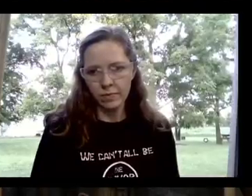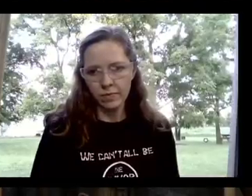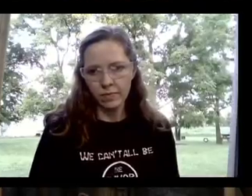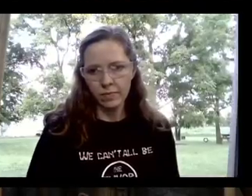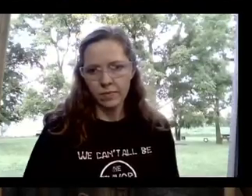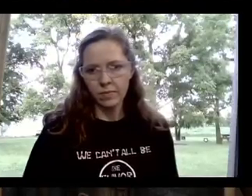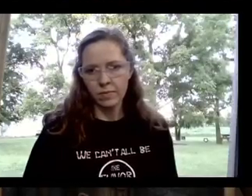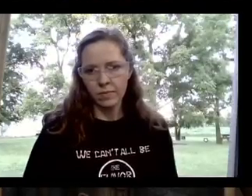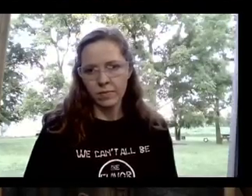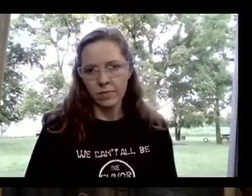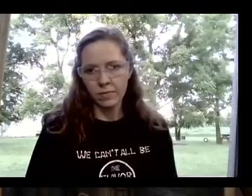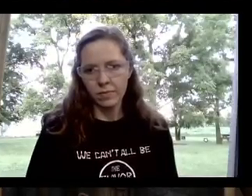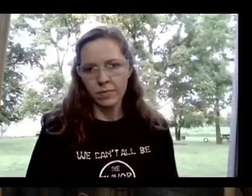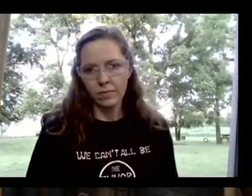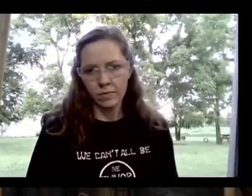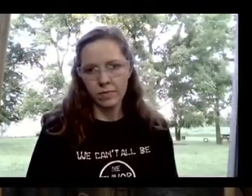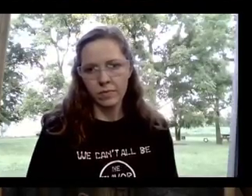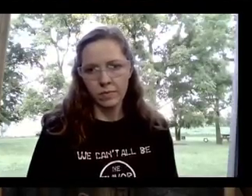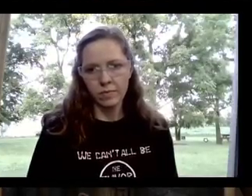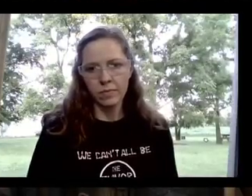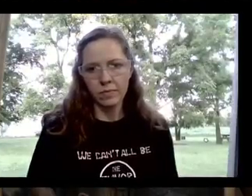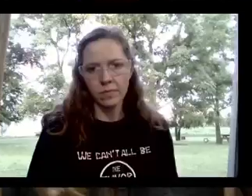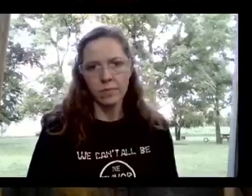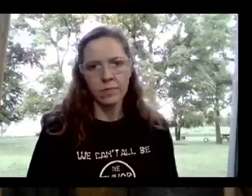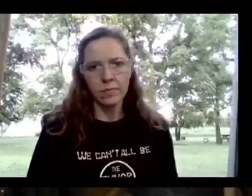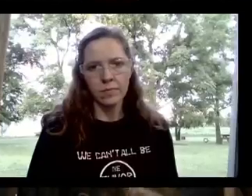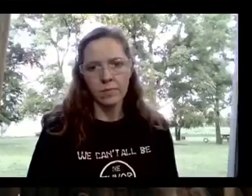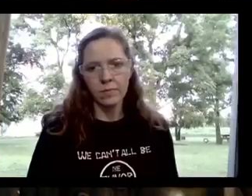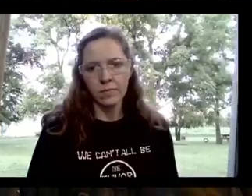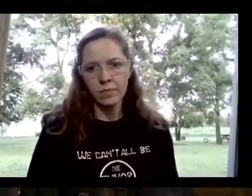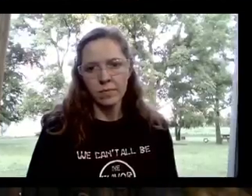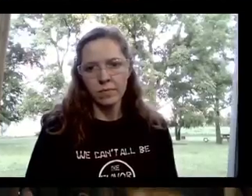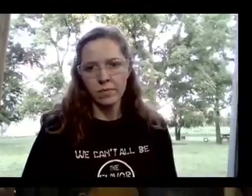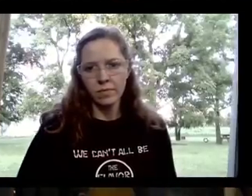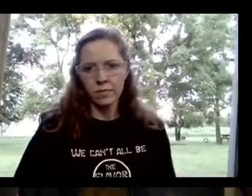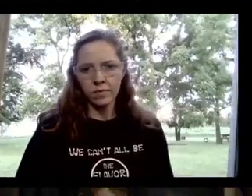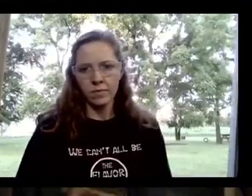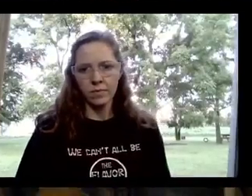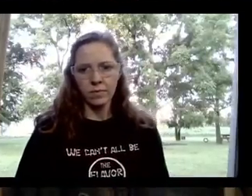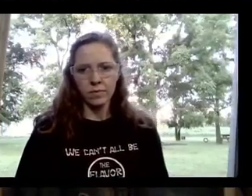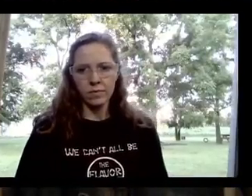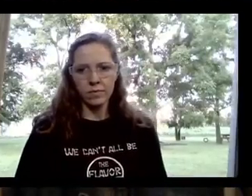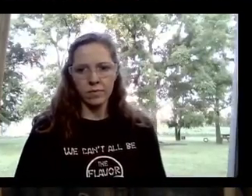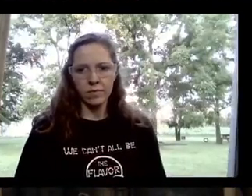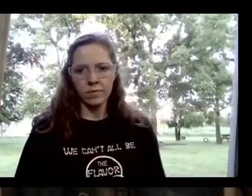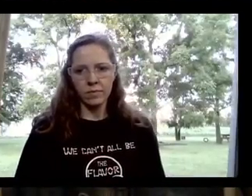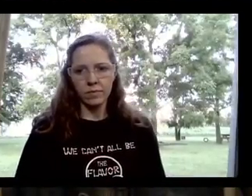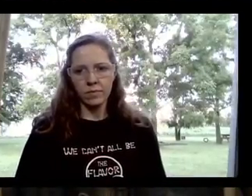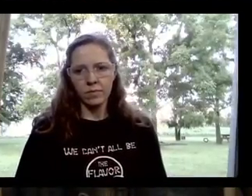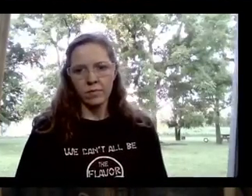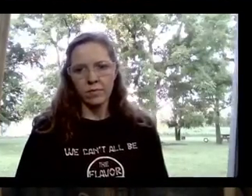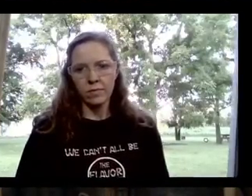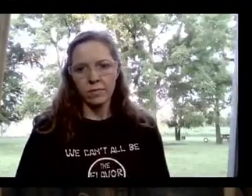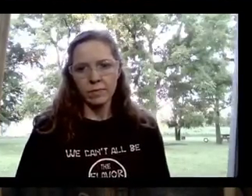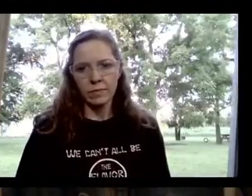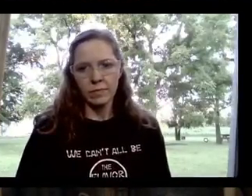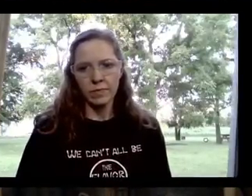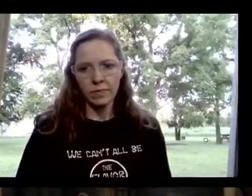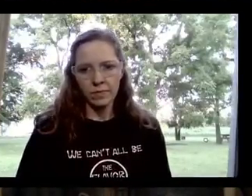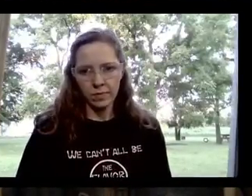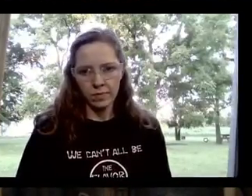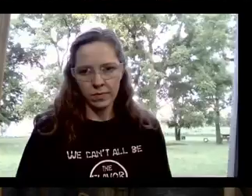use muriatic again. So. Plus, I don't like chemicals. My kids are older now. They don't wander too much in the